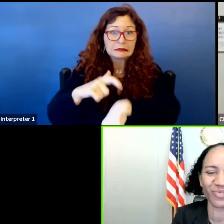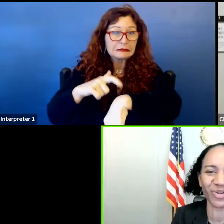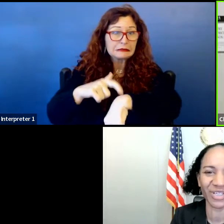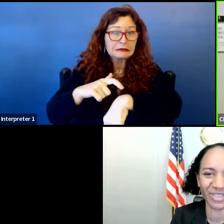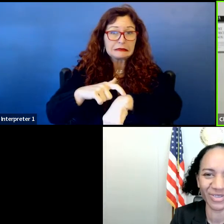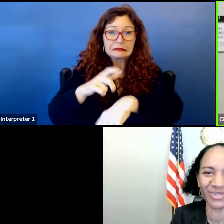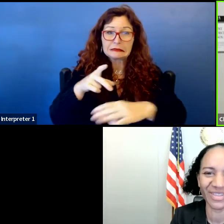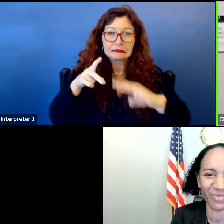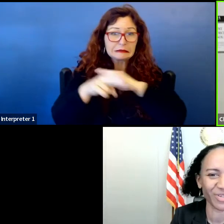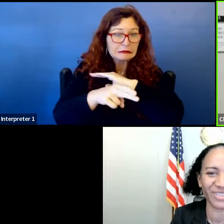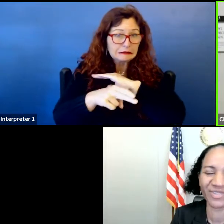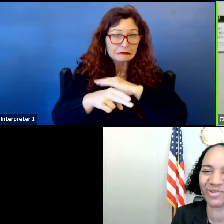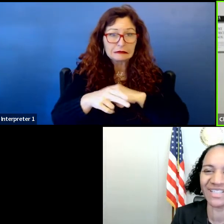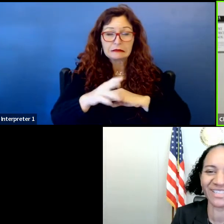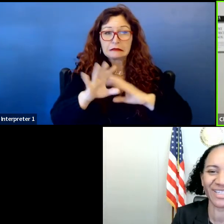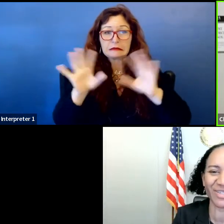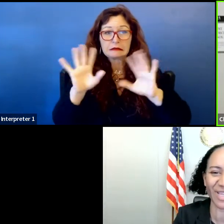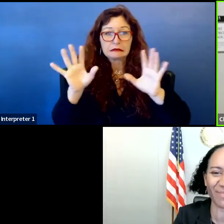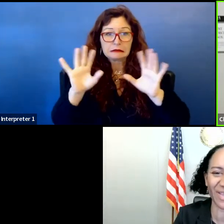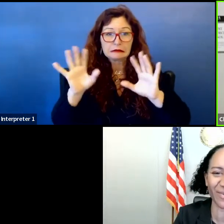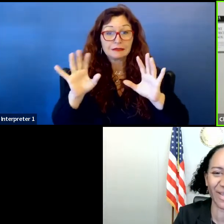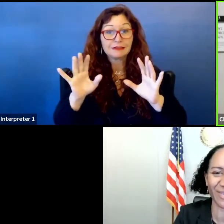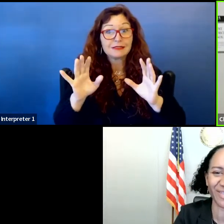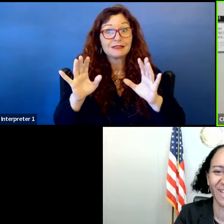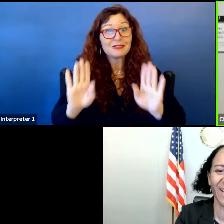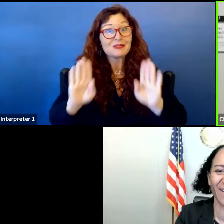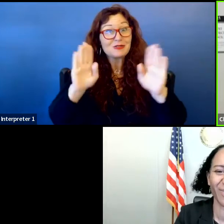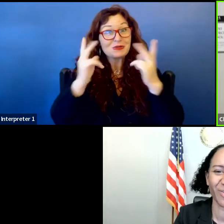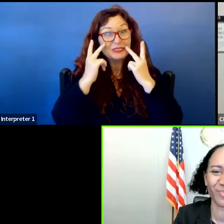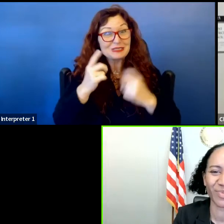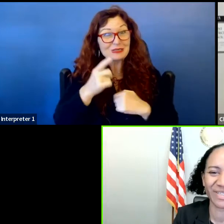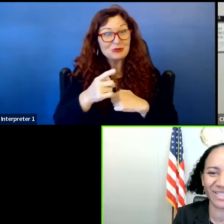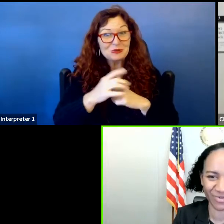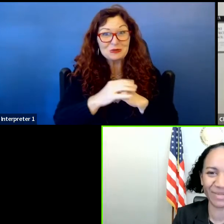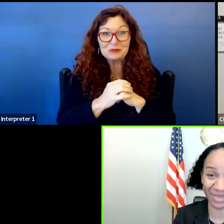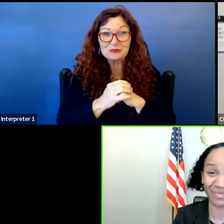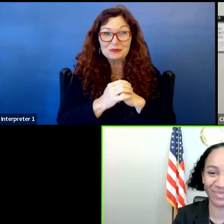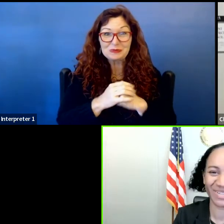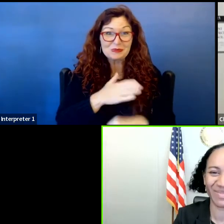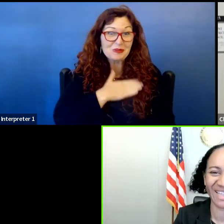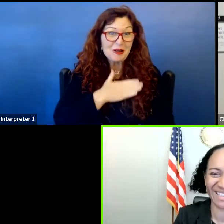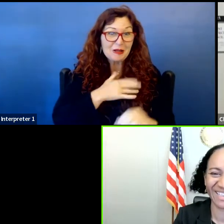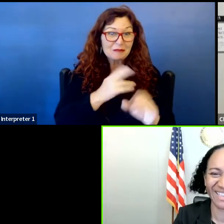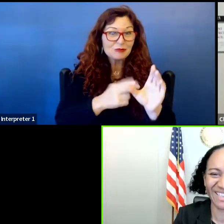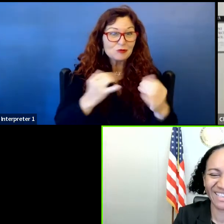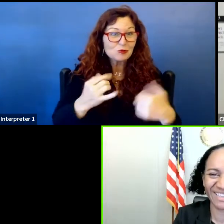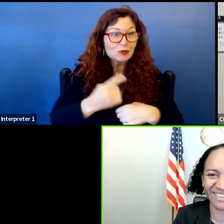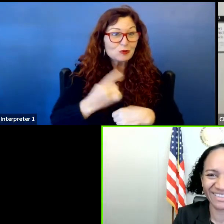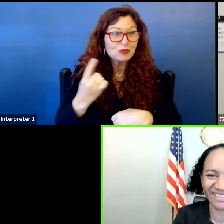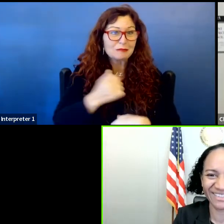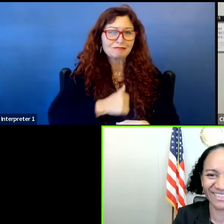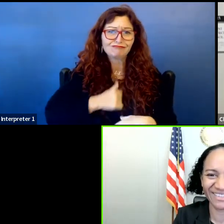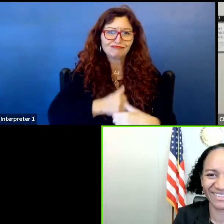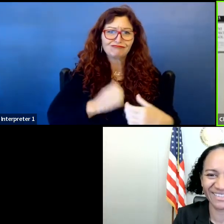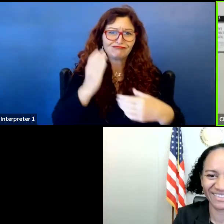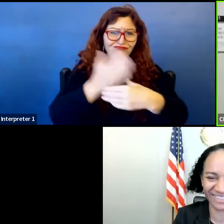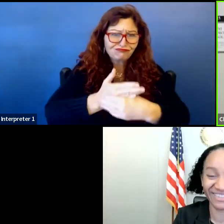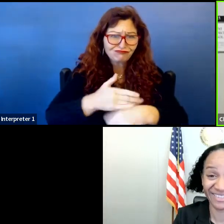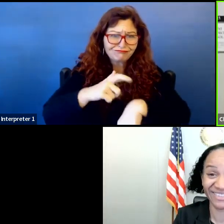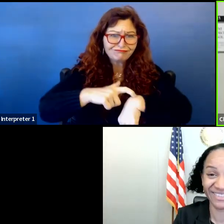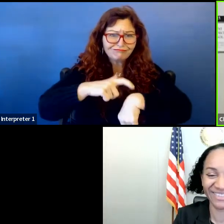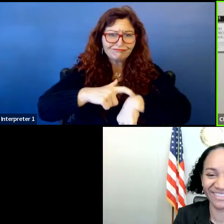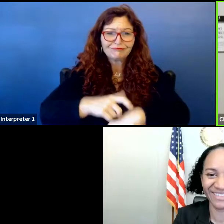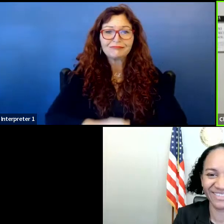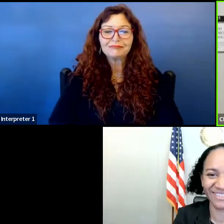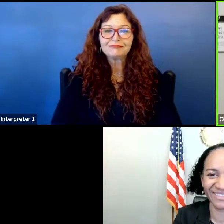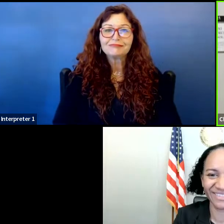if you want to conclude and then it's great to see you again by the way it was i'm so pleased that you were able to make it uh thank you uh